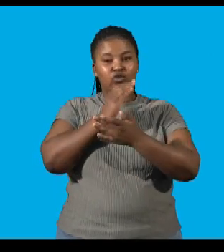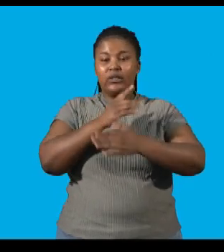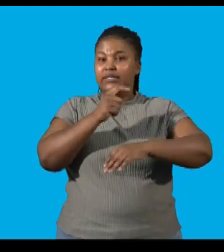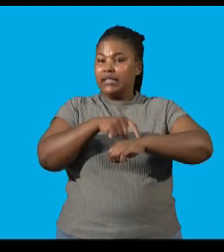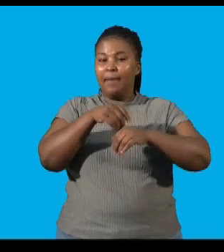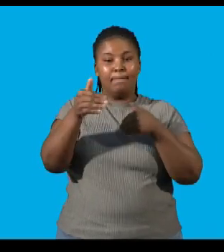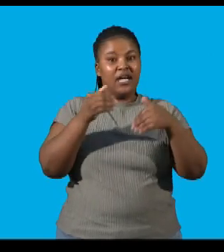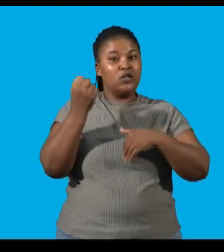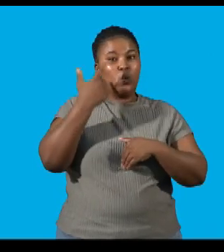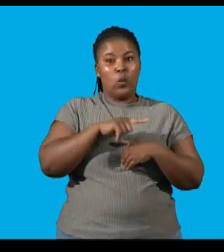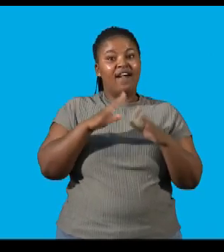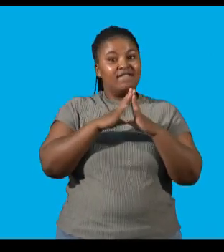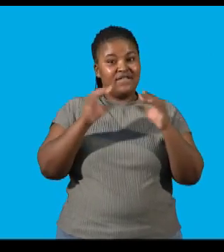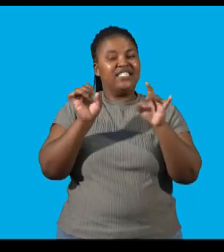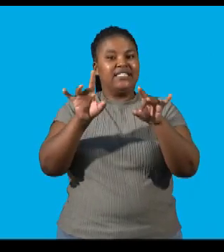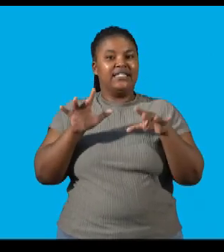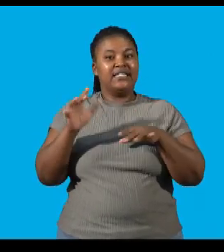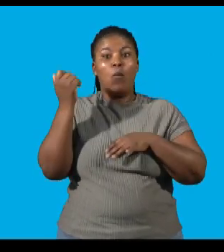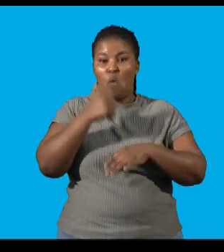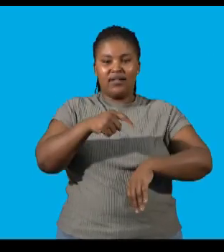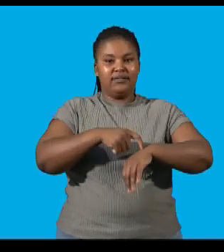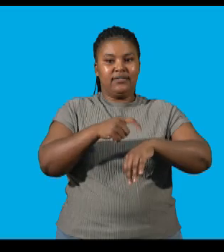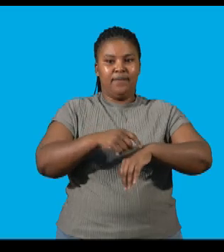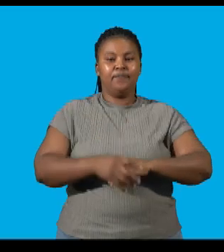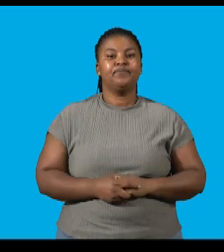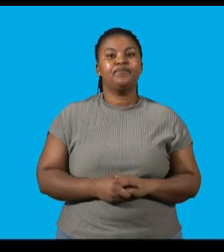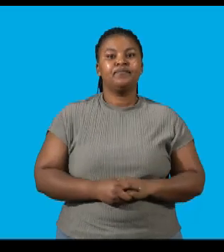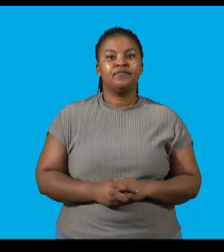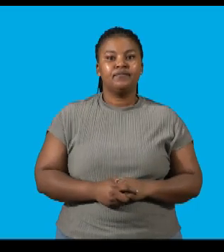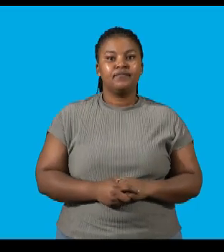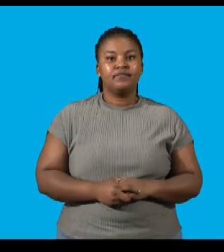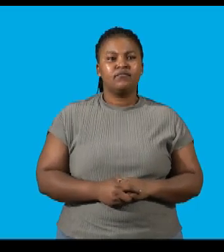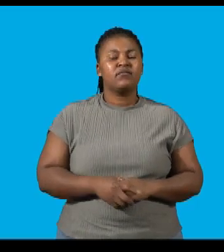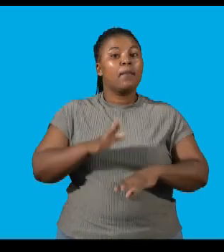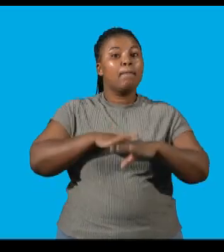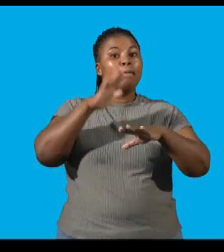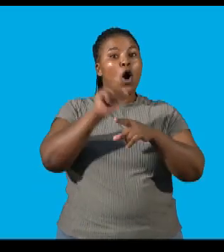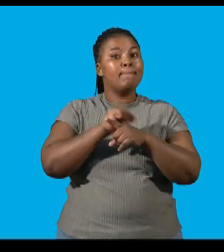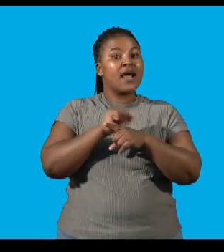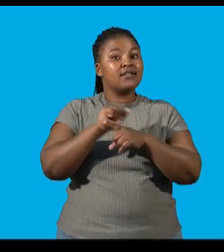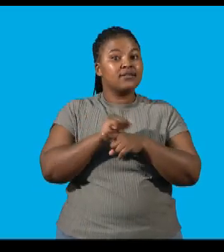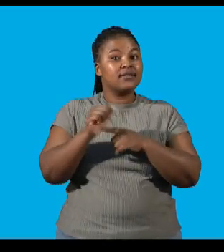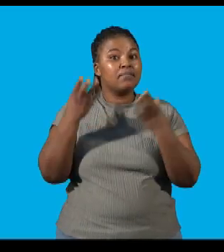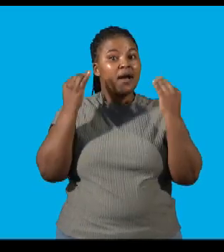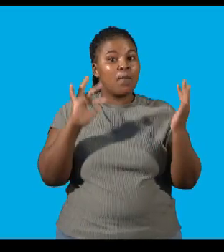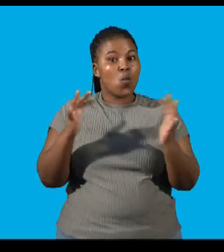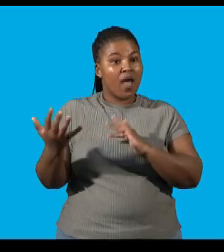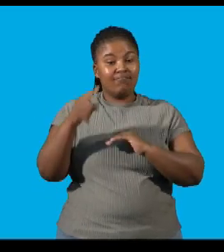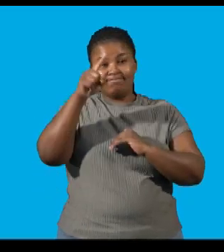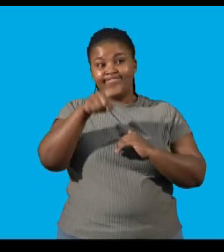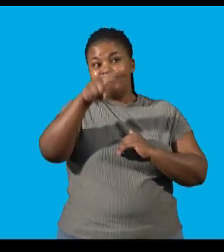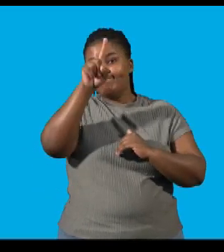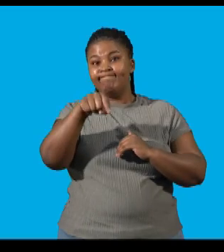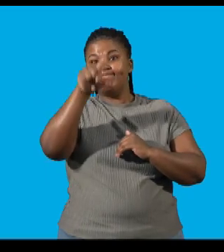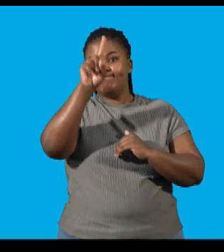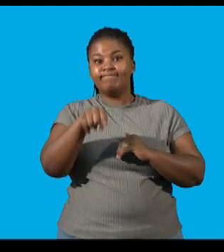be able to finish or accomplish the exam in time. For further practice, you